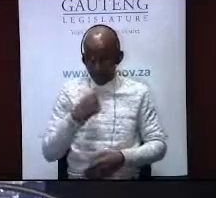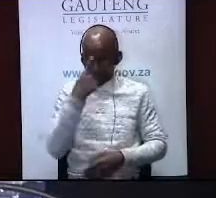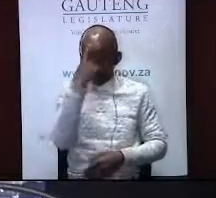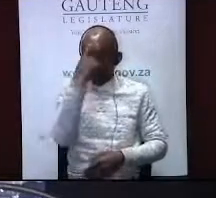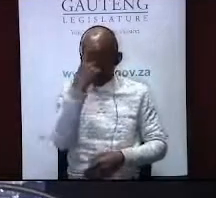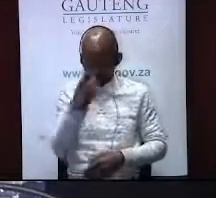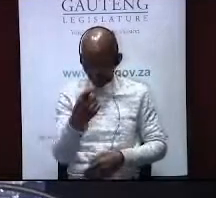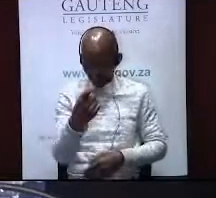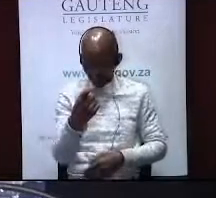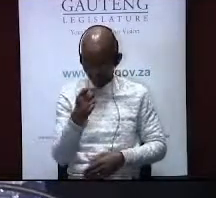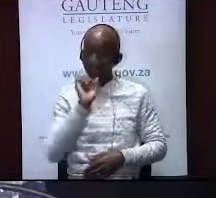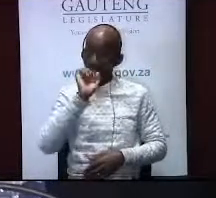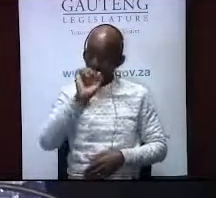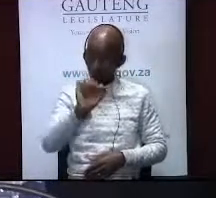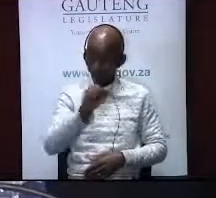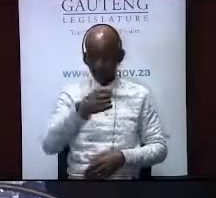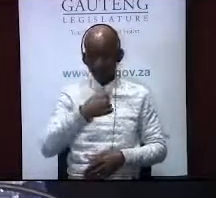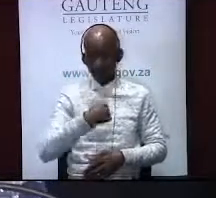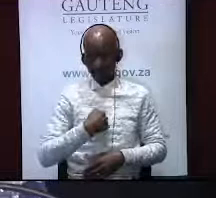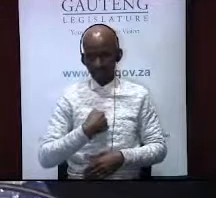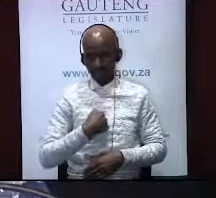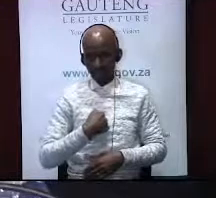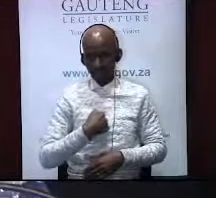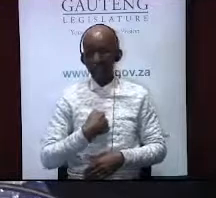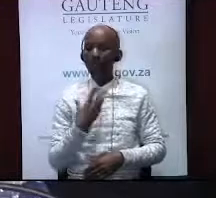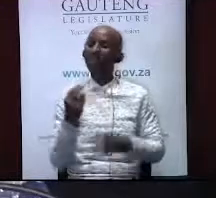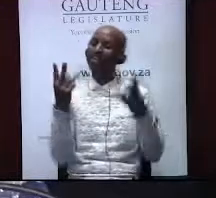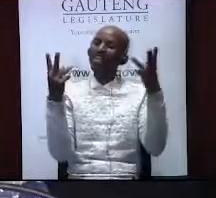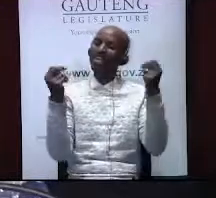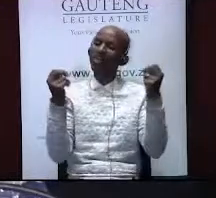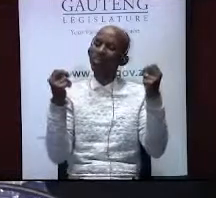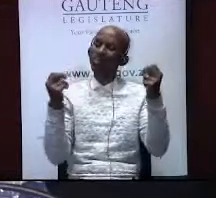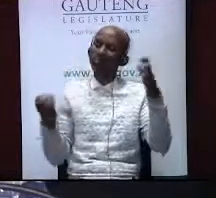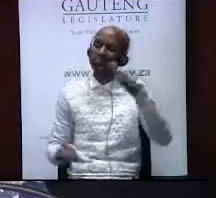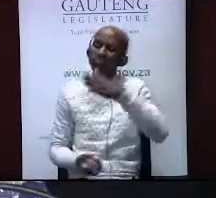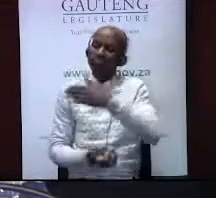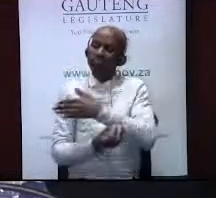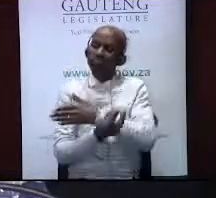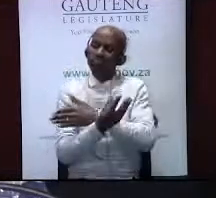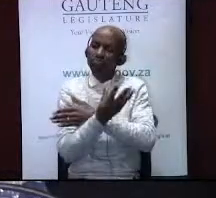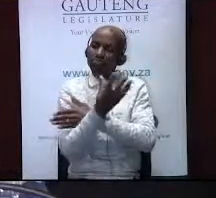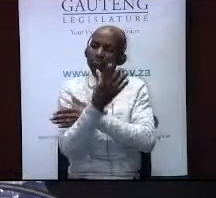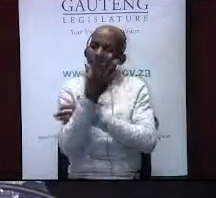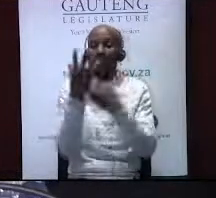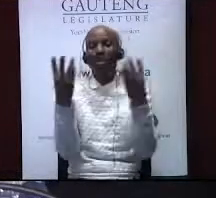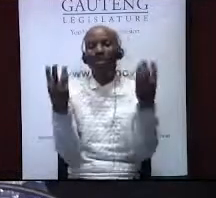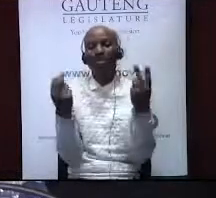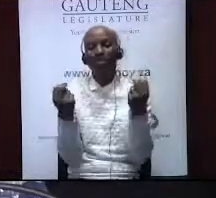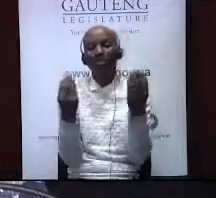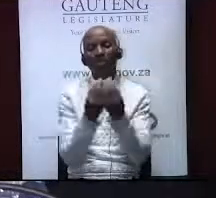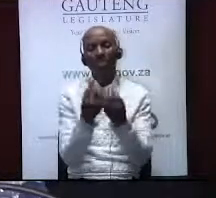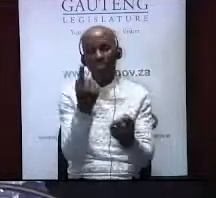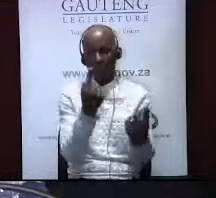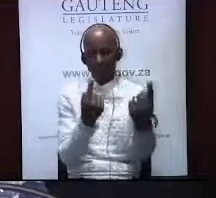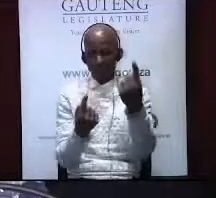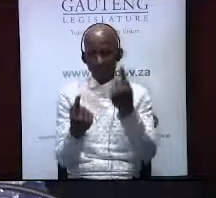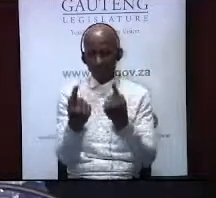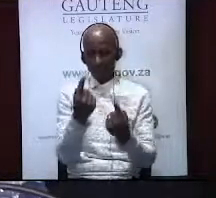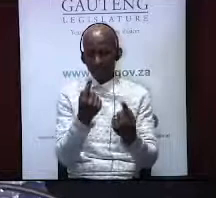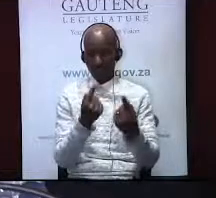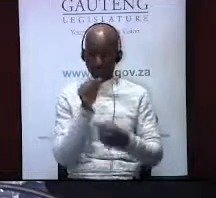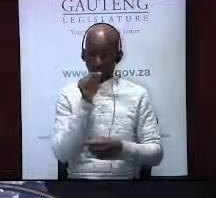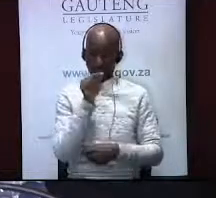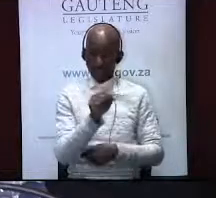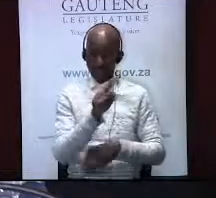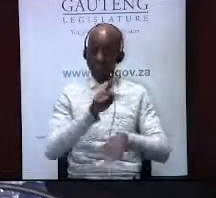that Nalwena, we are in a new dawn. New things are coming up. This